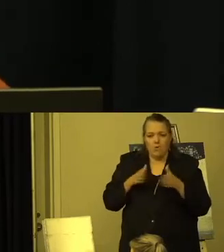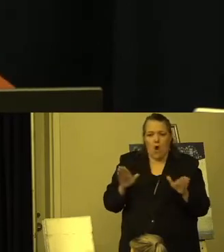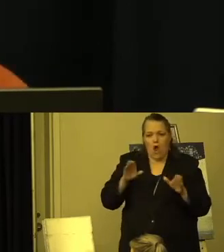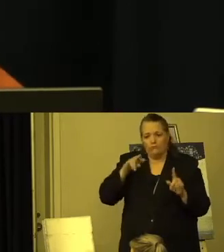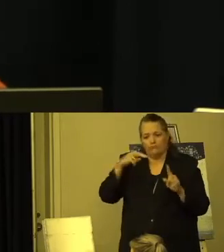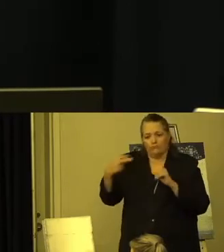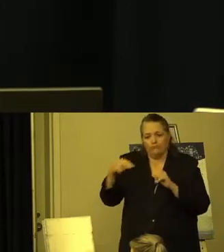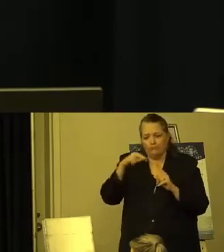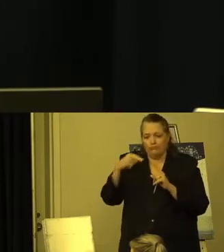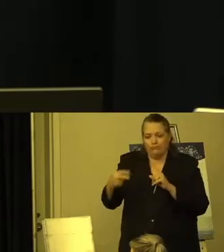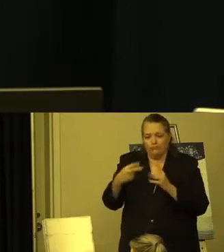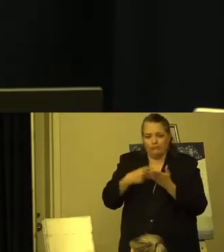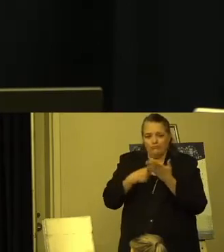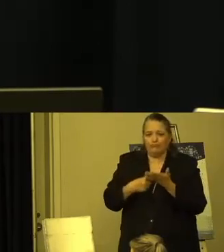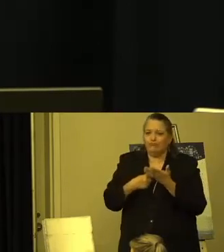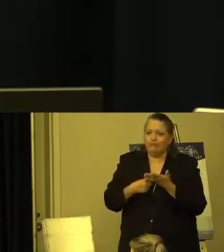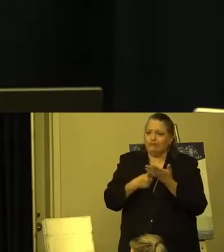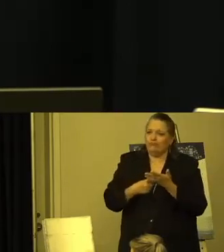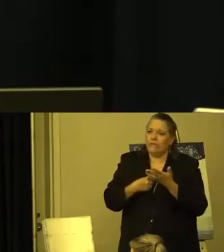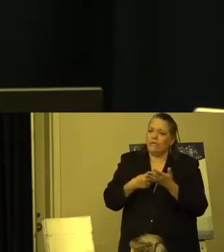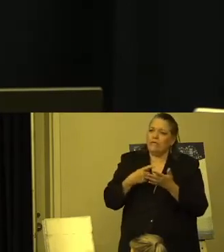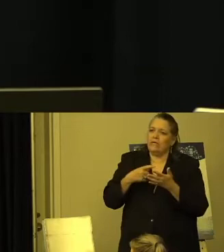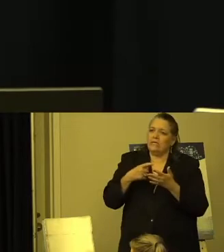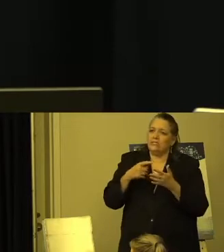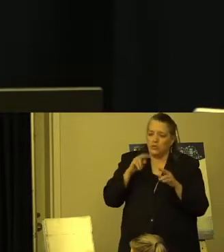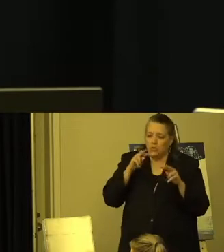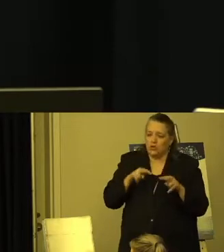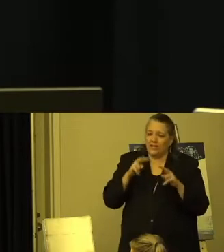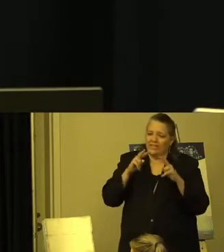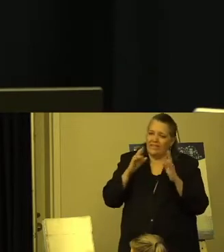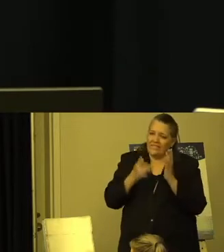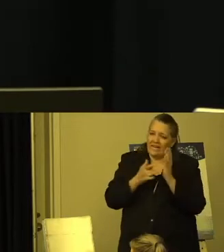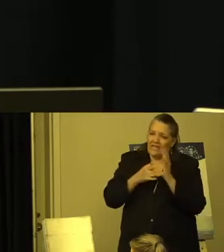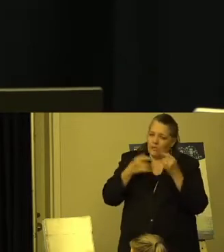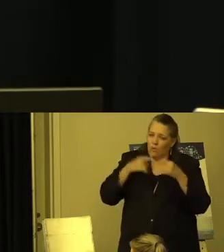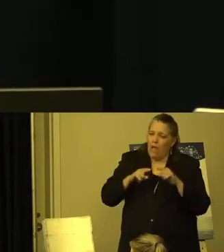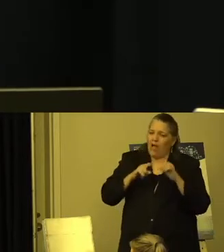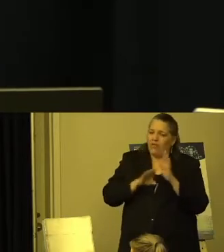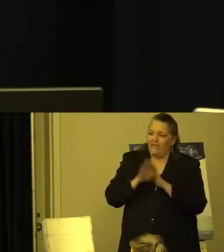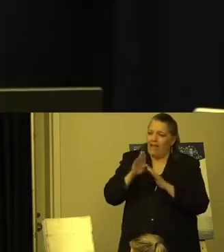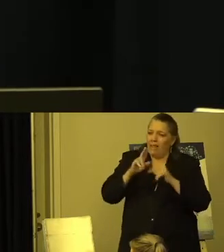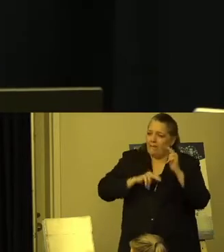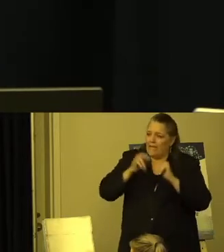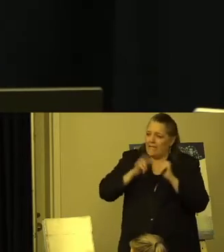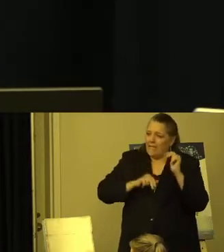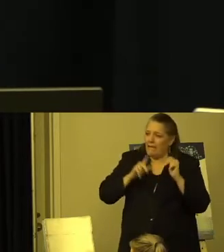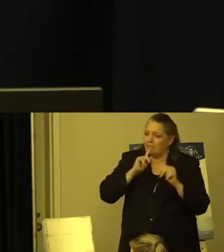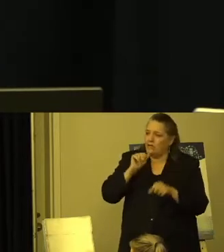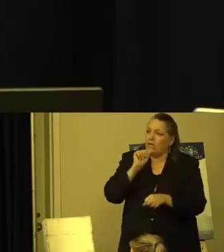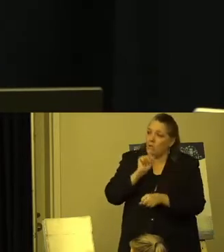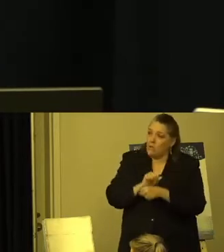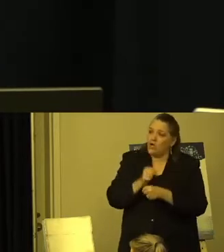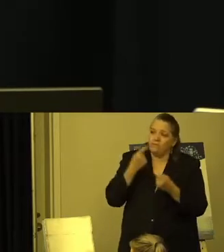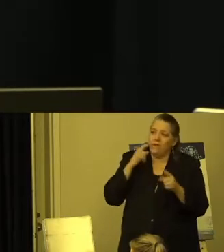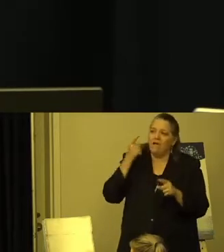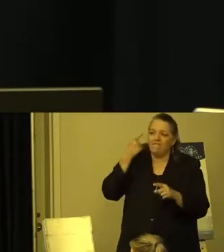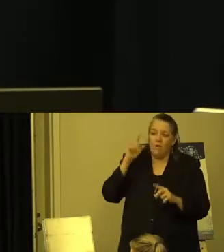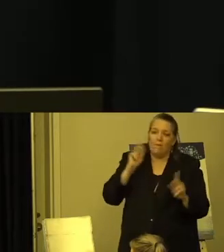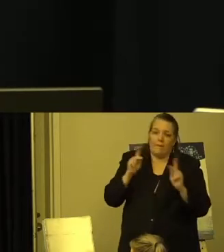get inside the technologies as they're being built and try to make sure they work for people with